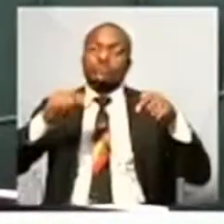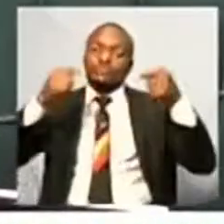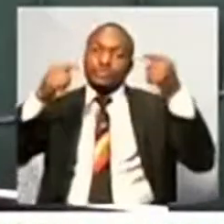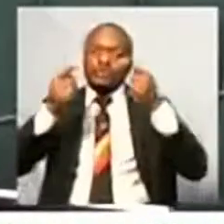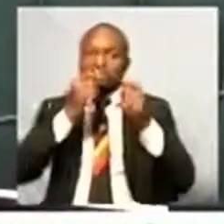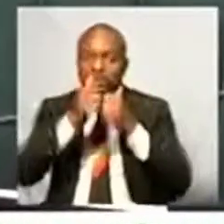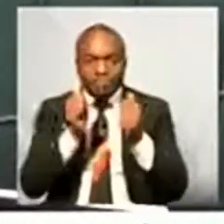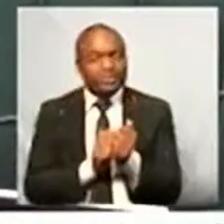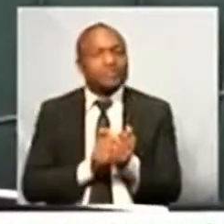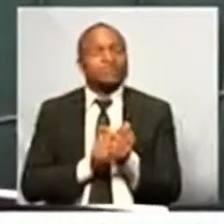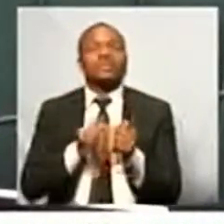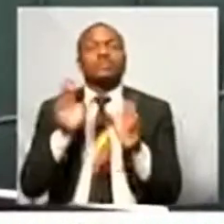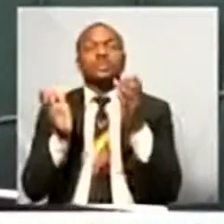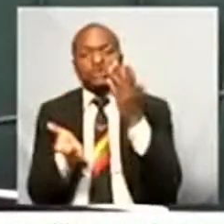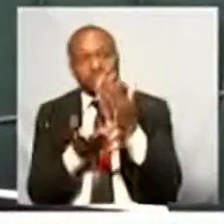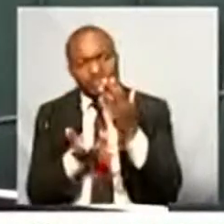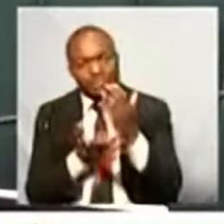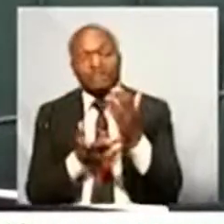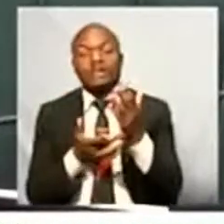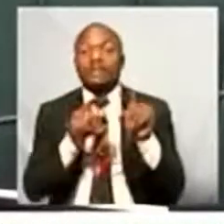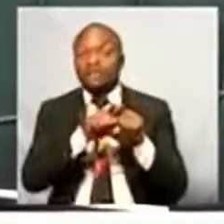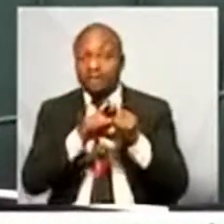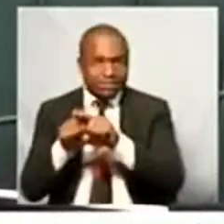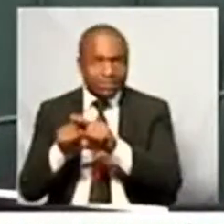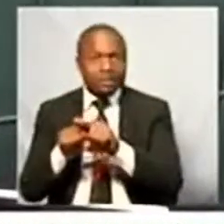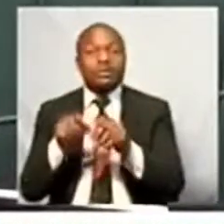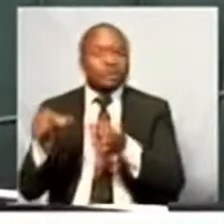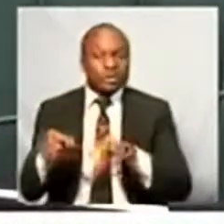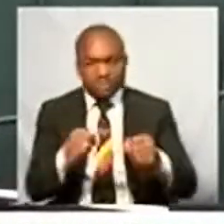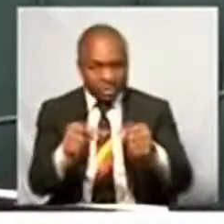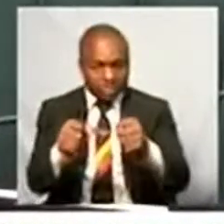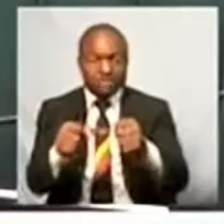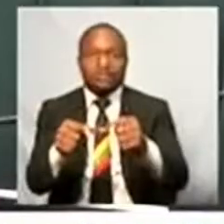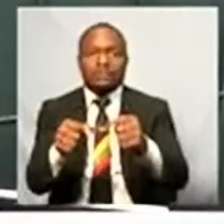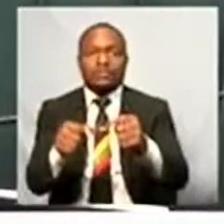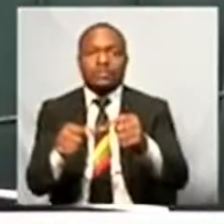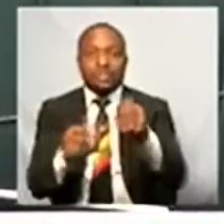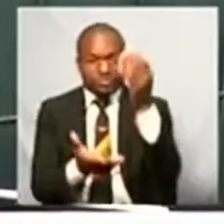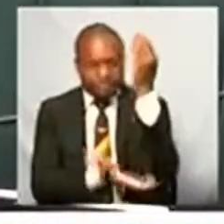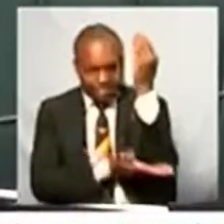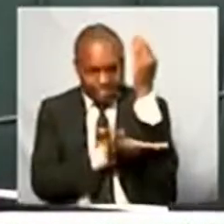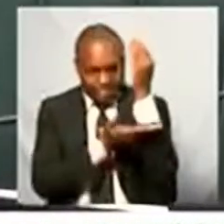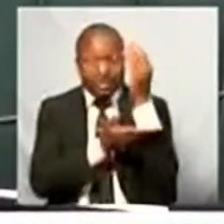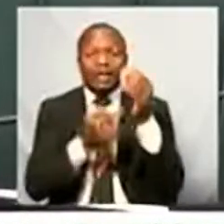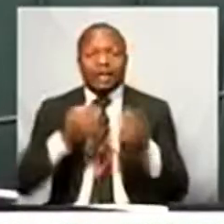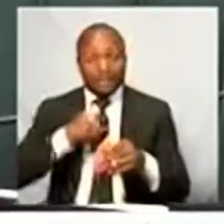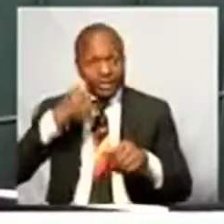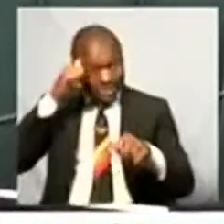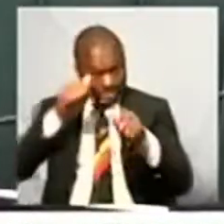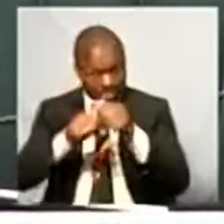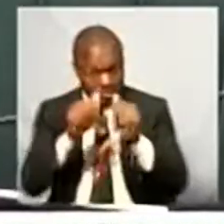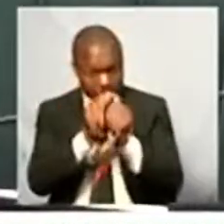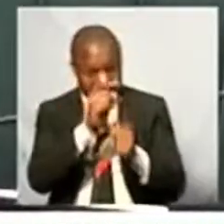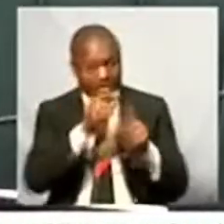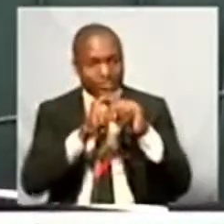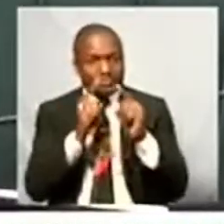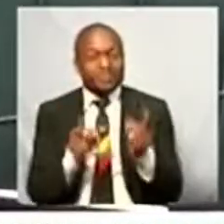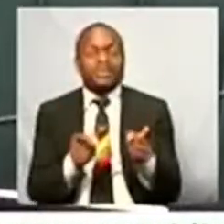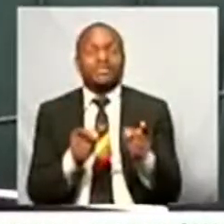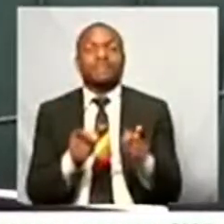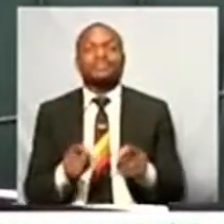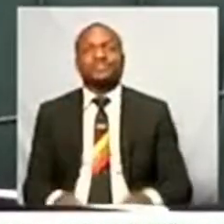also talk about technology, and also systems that have really advanced. I really agree with you. But I believe